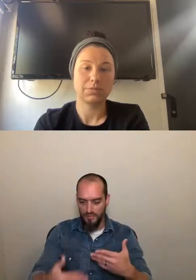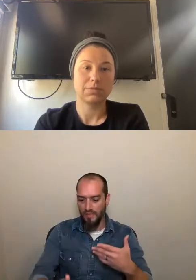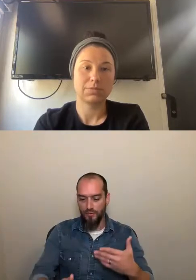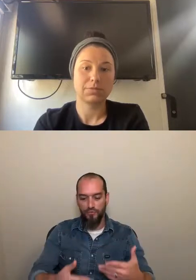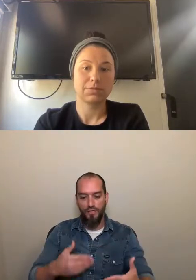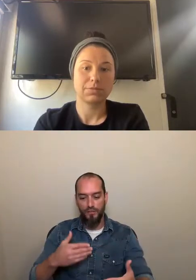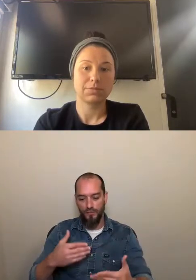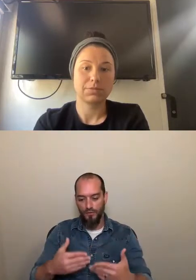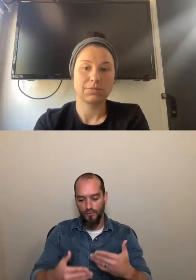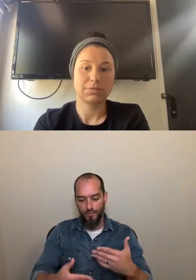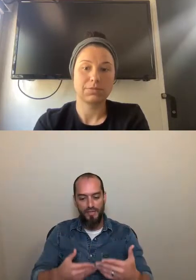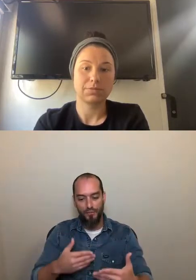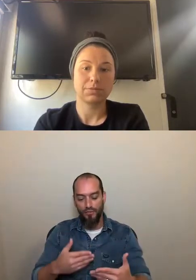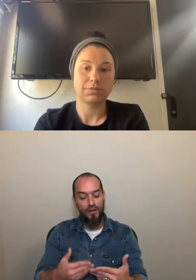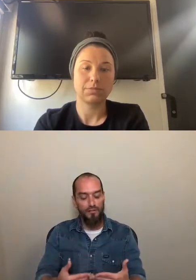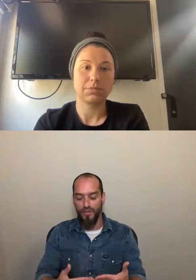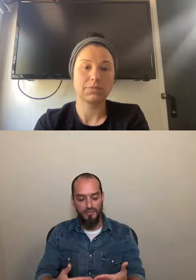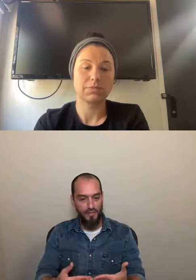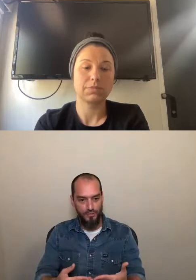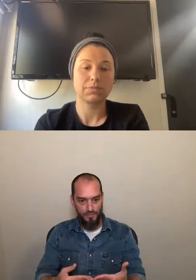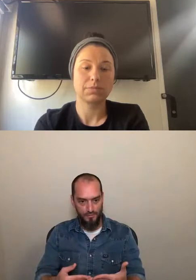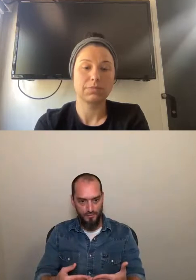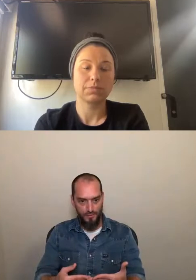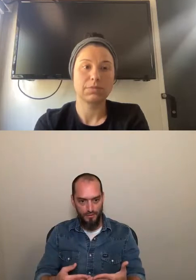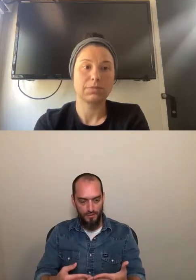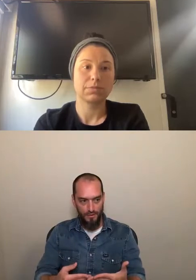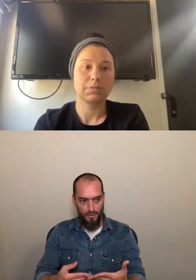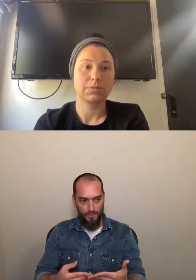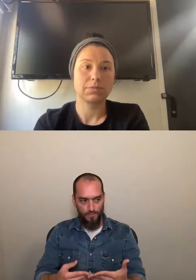Not to interfere or impede with their investigation.